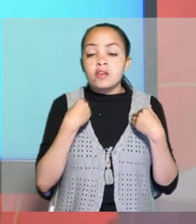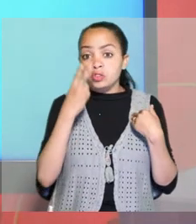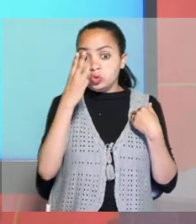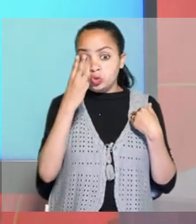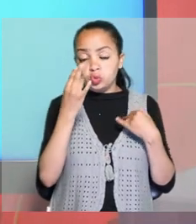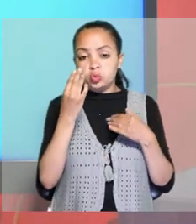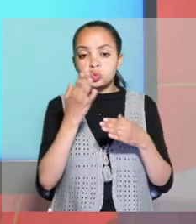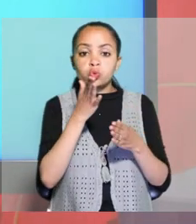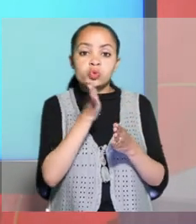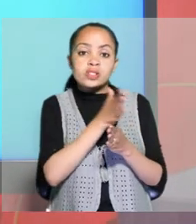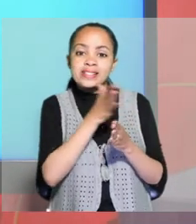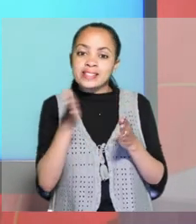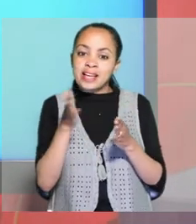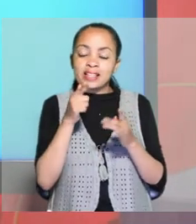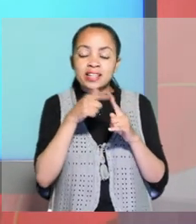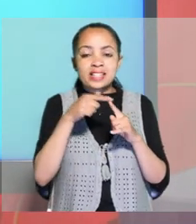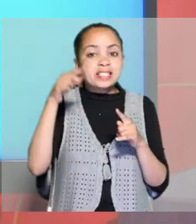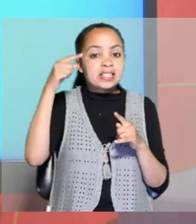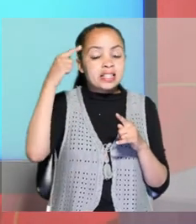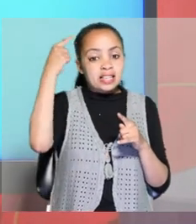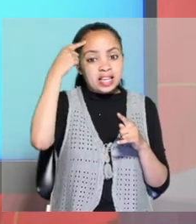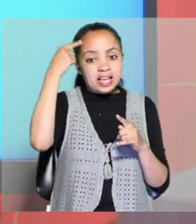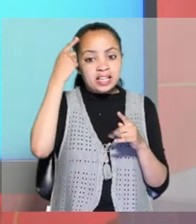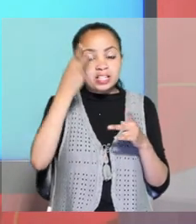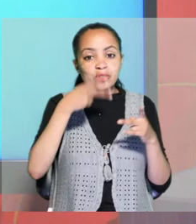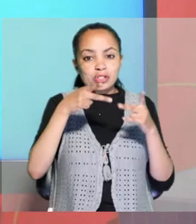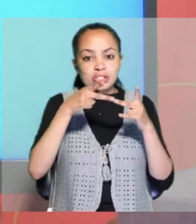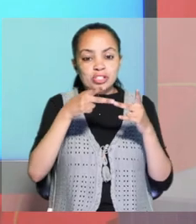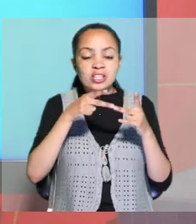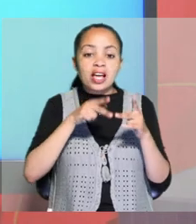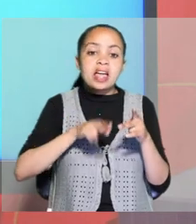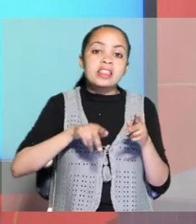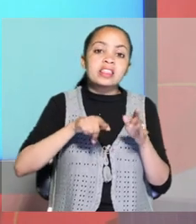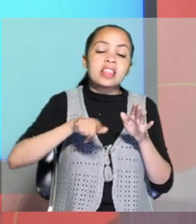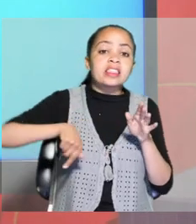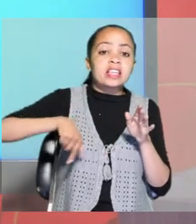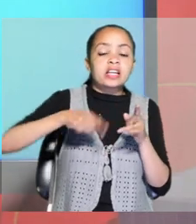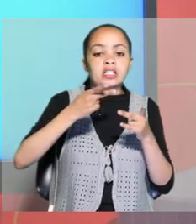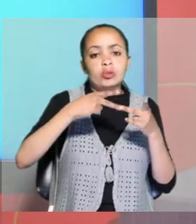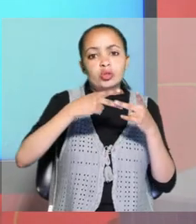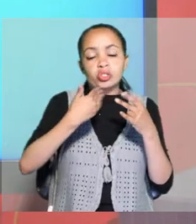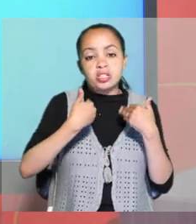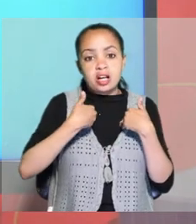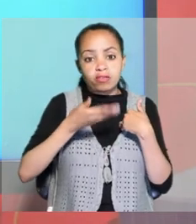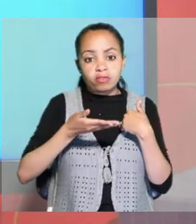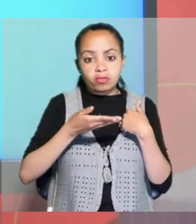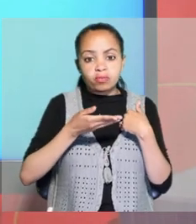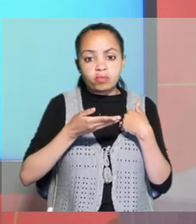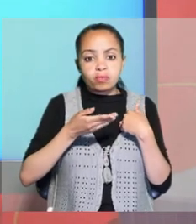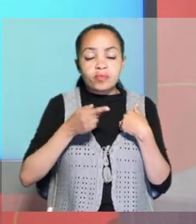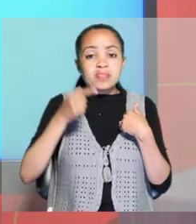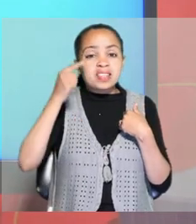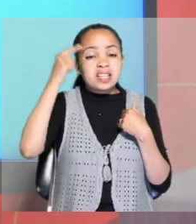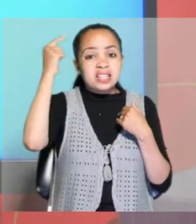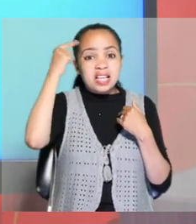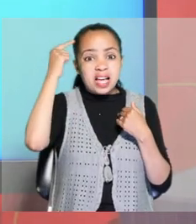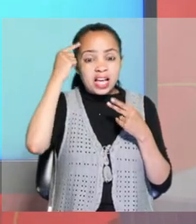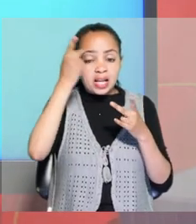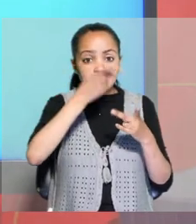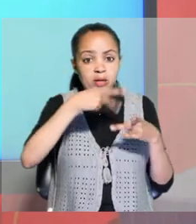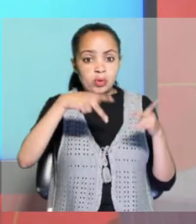sides. There is a head region here, there is a tail region here. Over the tail